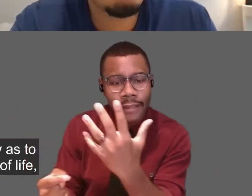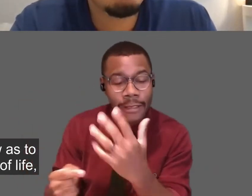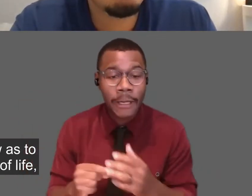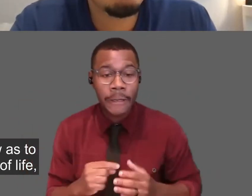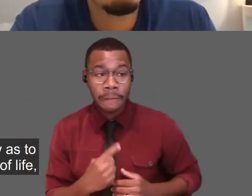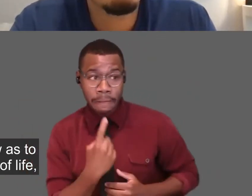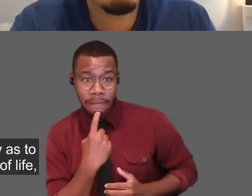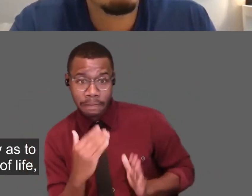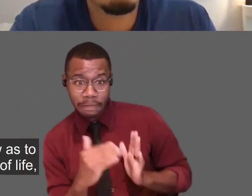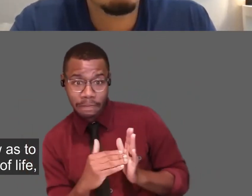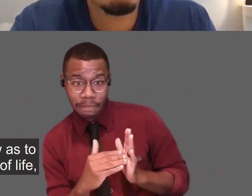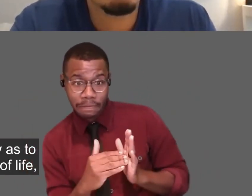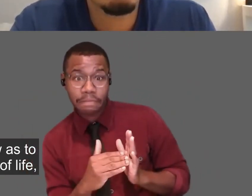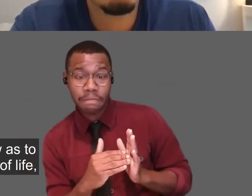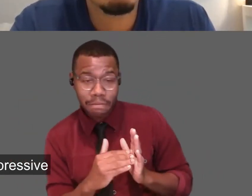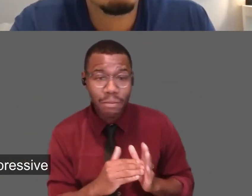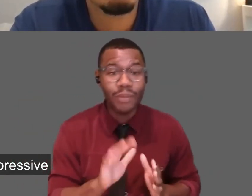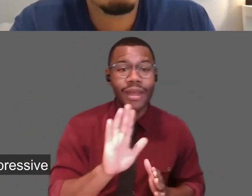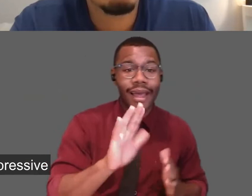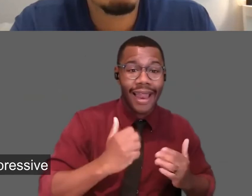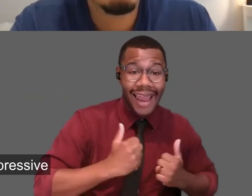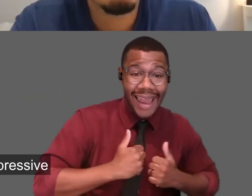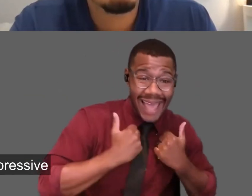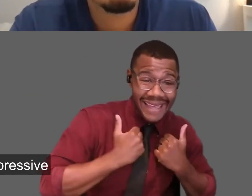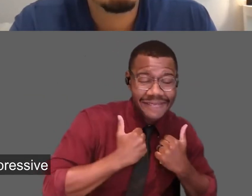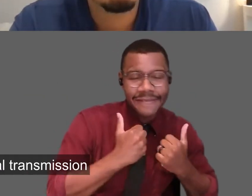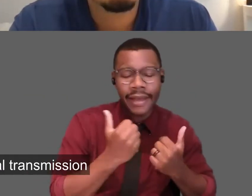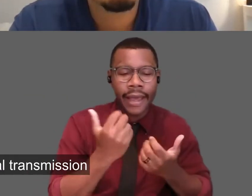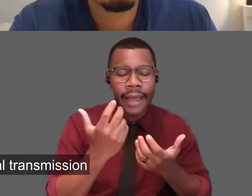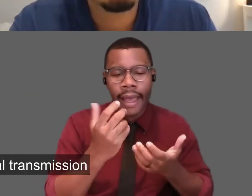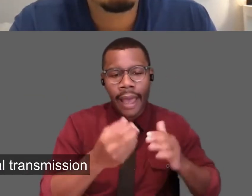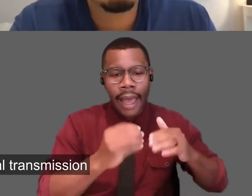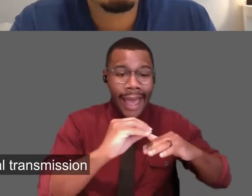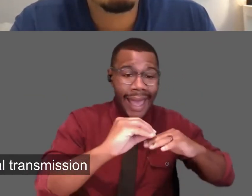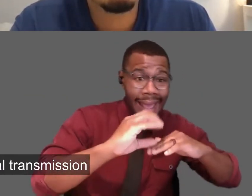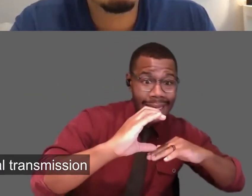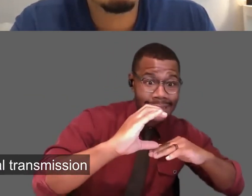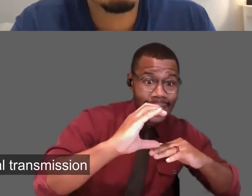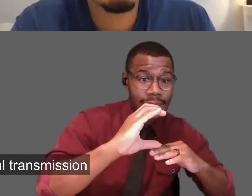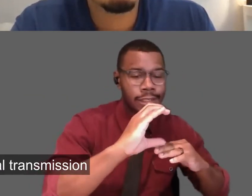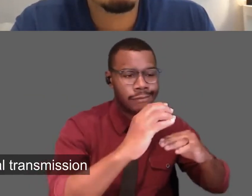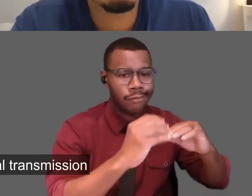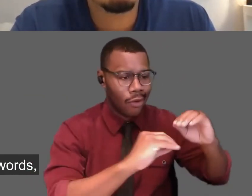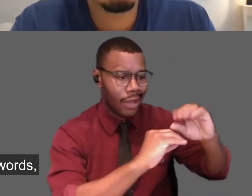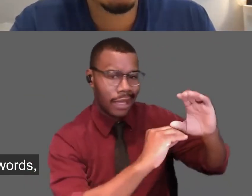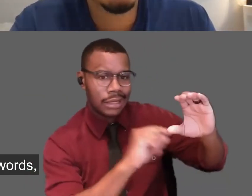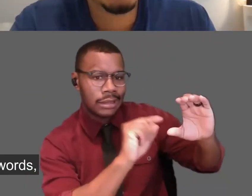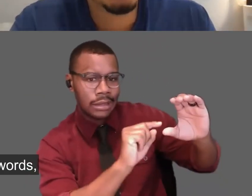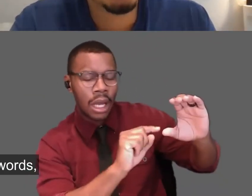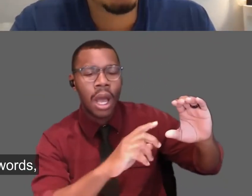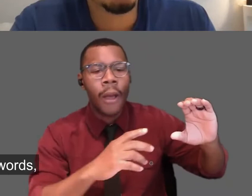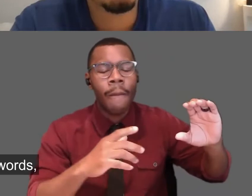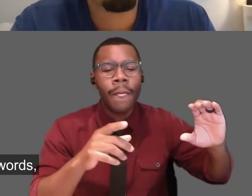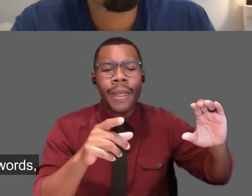as to how that excess of life, that need to be expressive beyond the simple formal transmission of